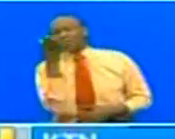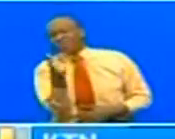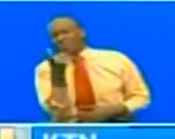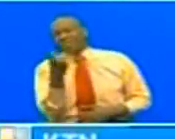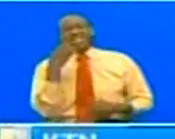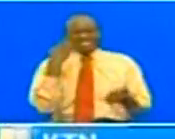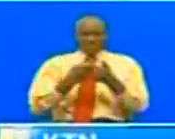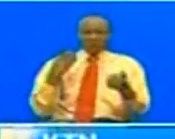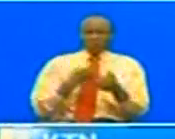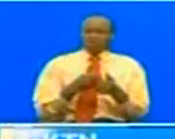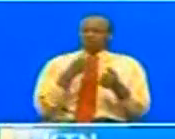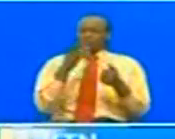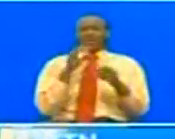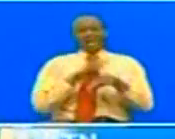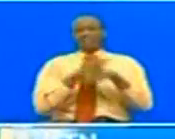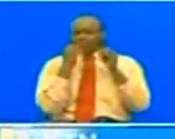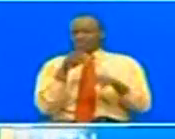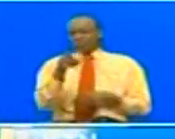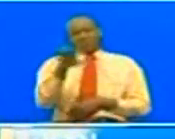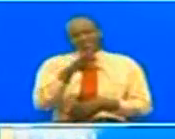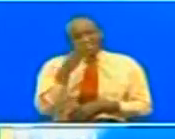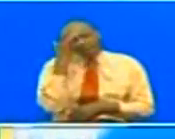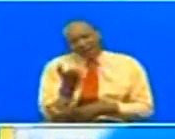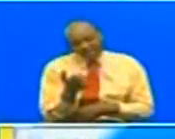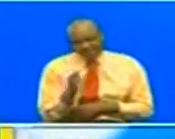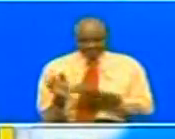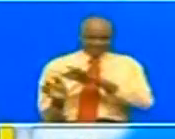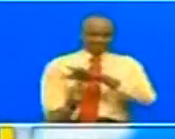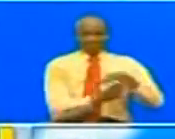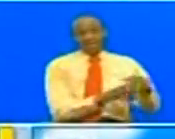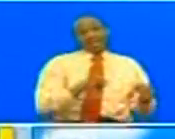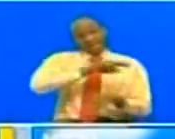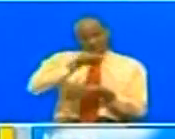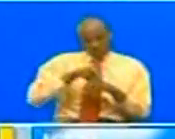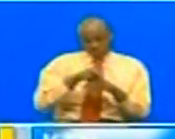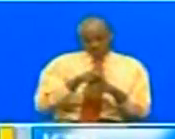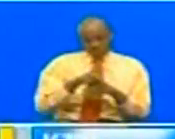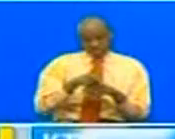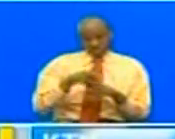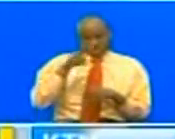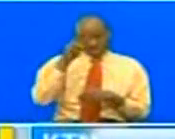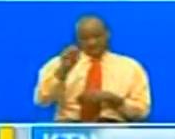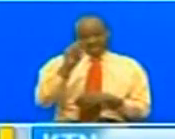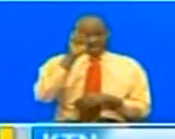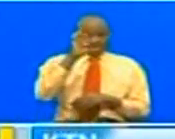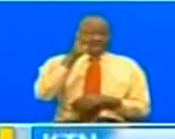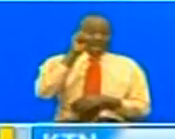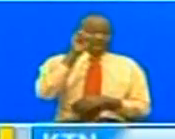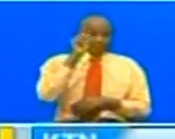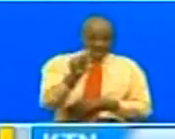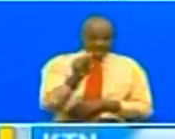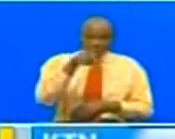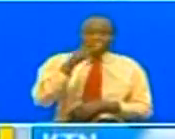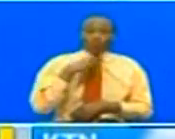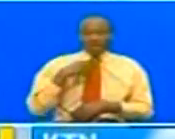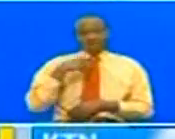so difficult to get information from that area. Now, the National Environmental Environment Management Authority is pushing for